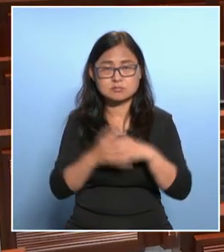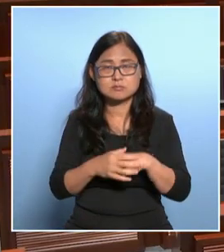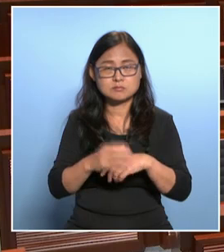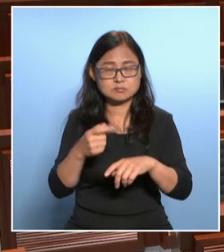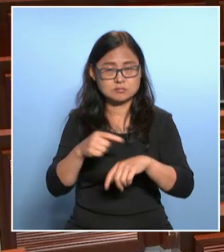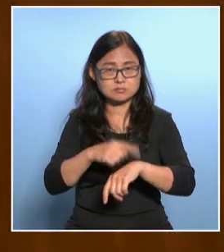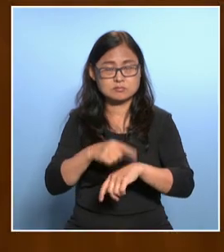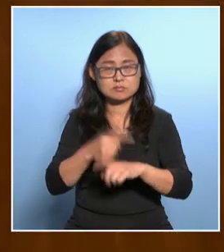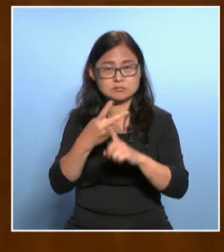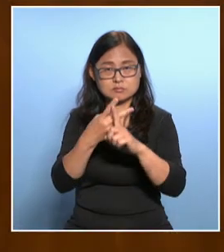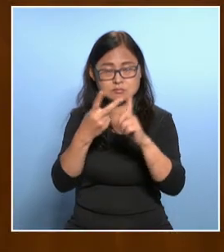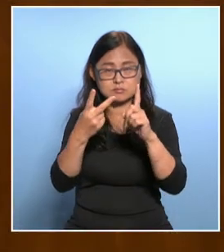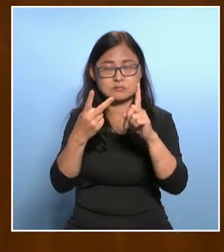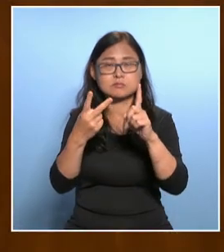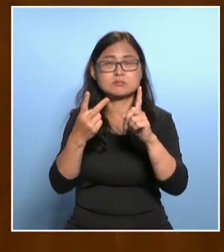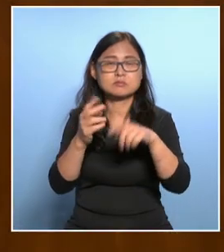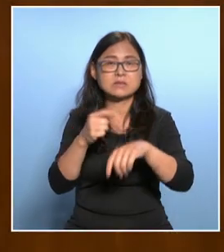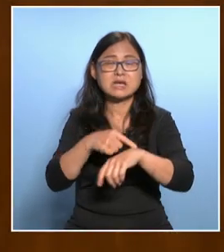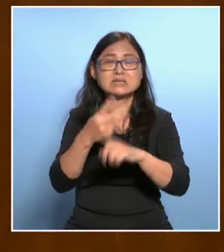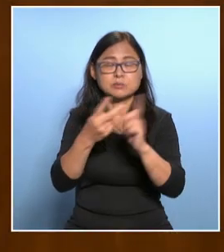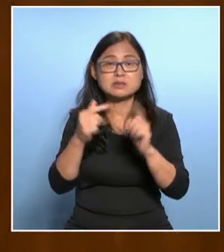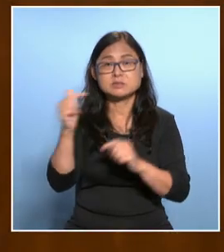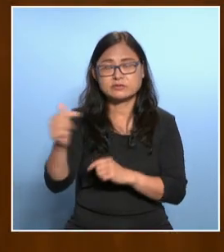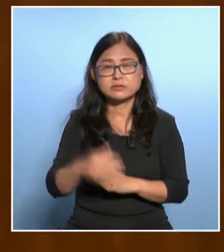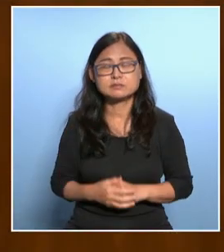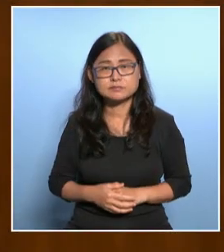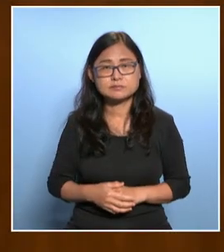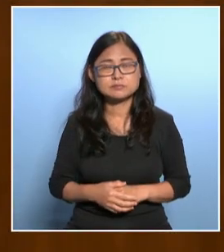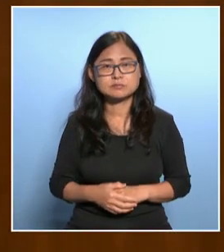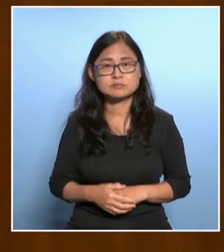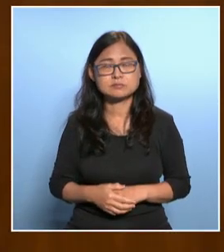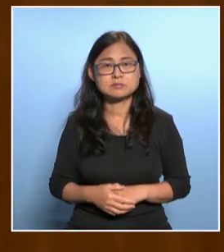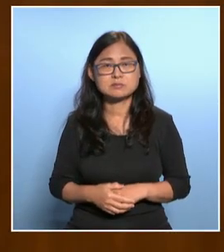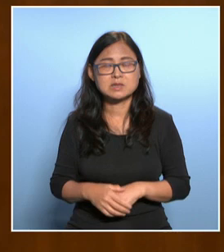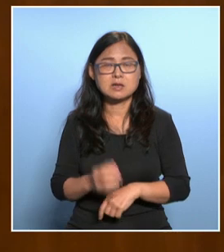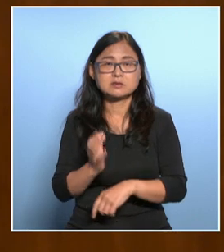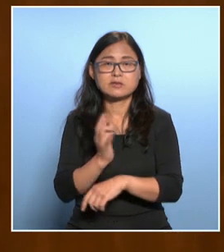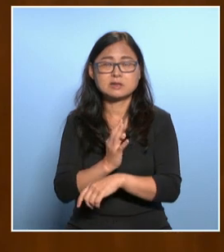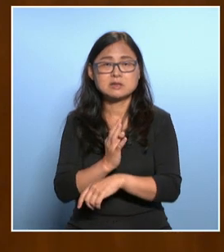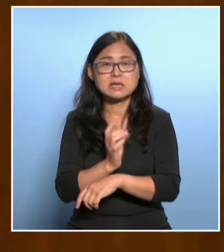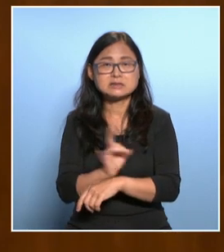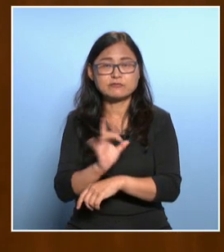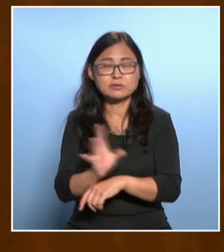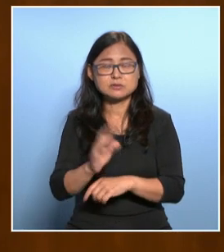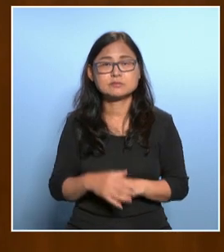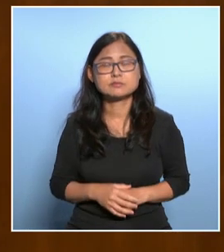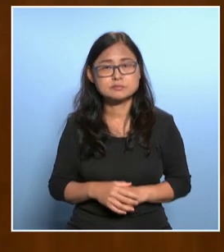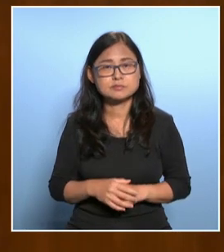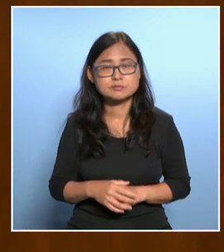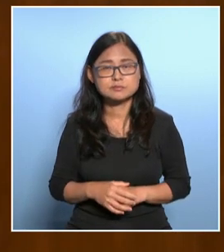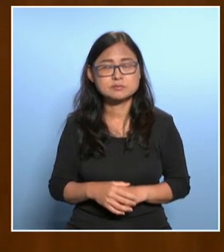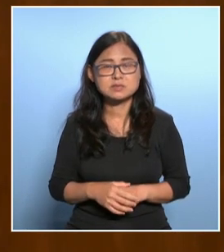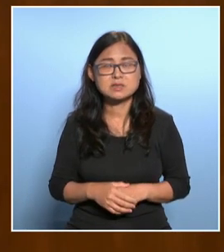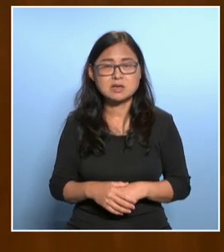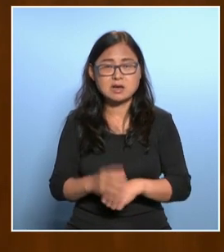to speak. This item should wrap up by 12:10, so that means 15 minutes